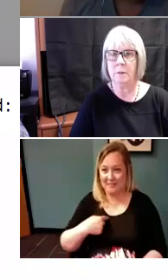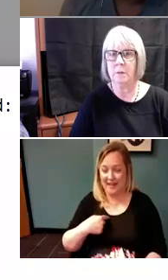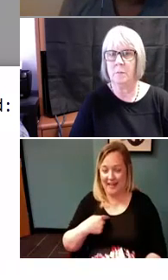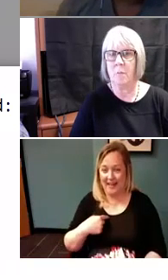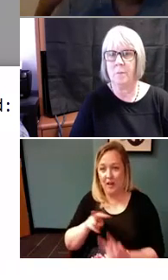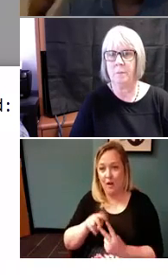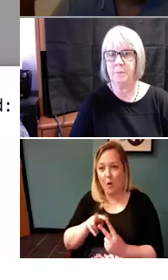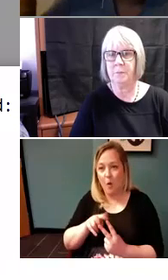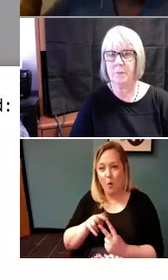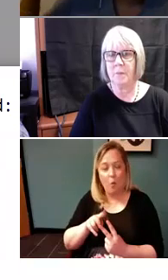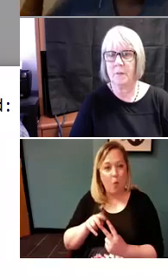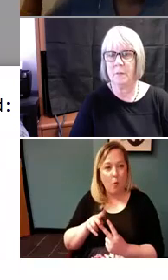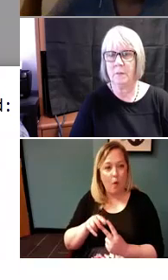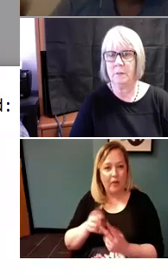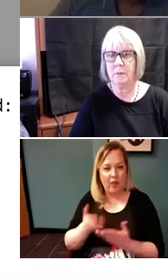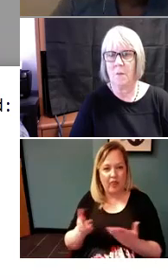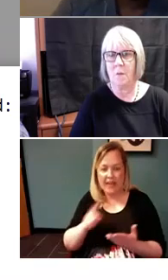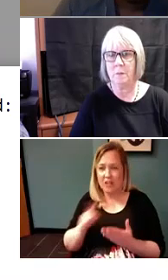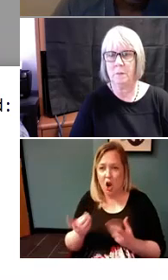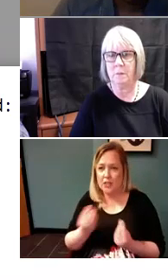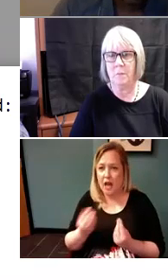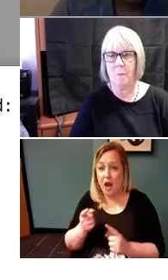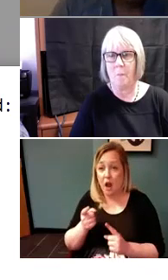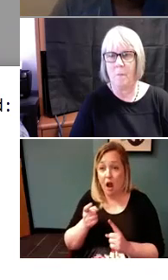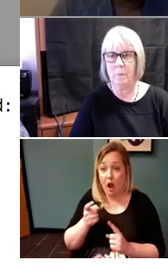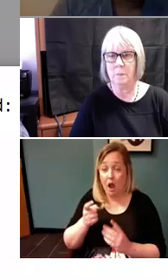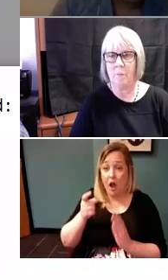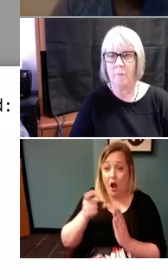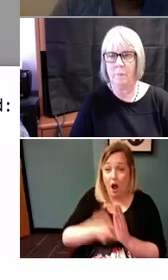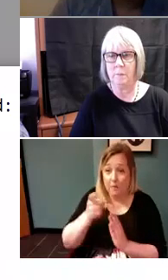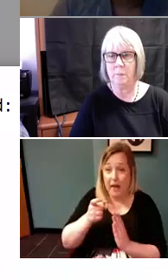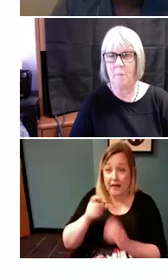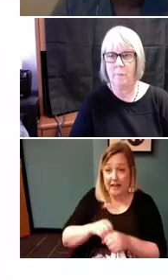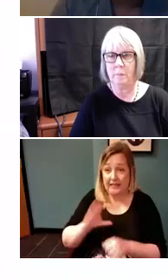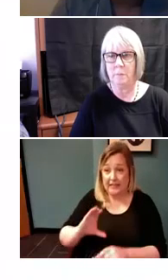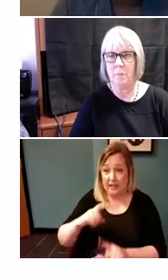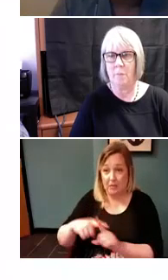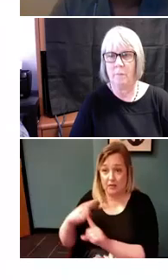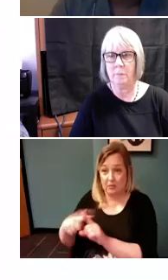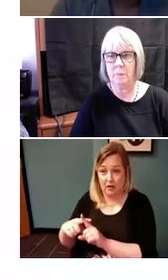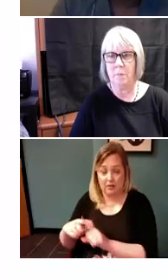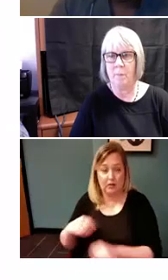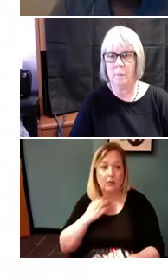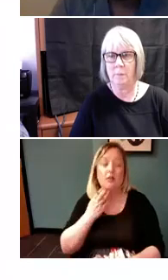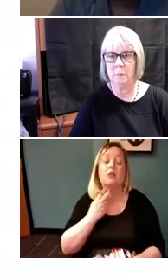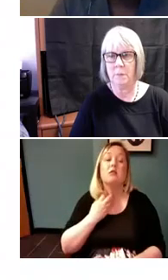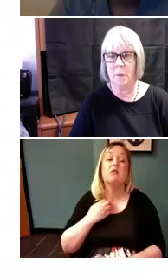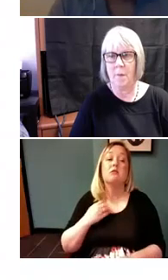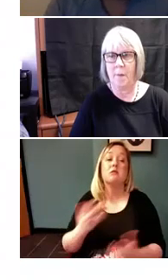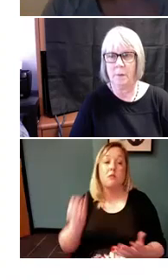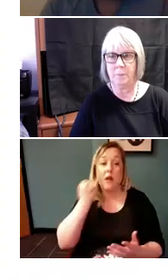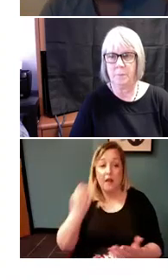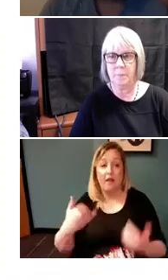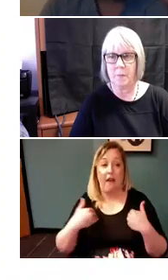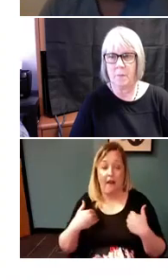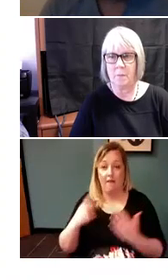these things are done automatically in C++ or MATLAB or Python. So when I have such a principle, such a